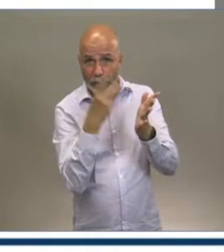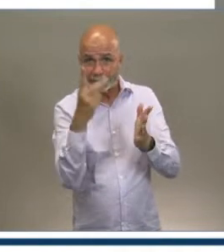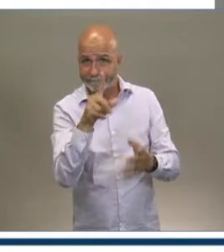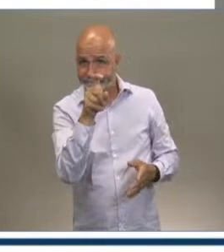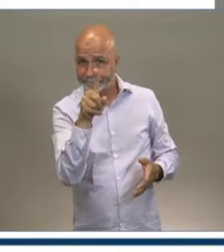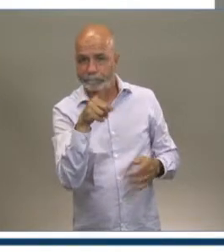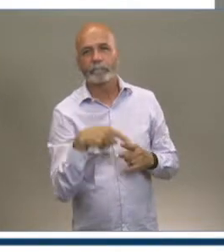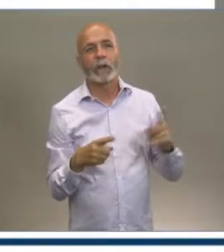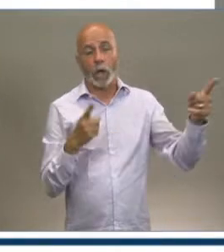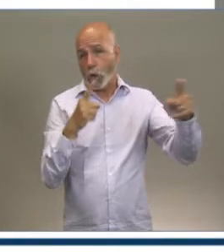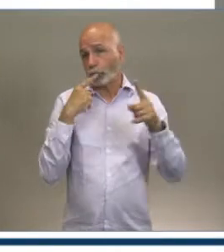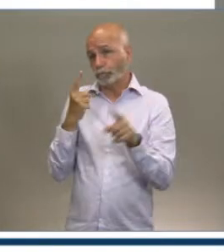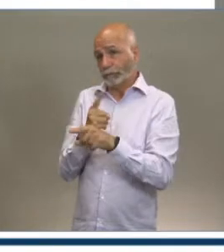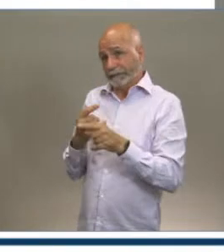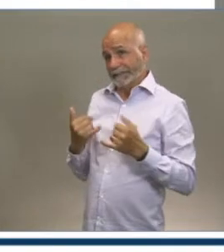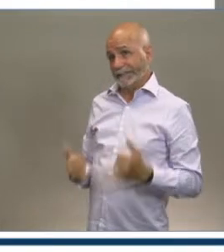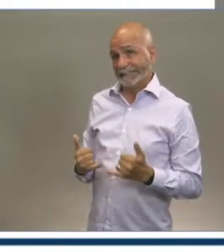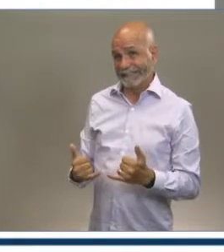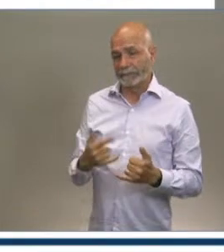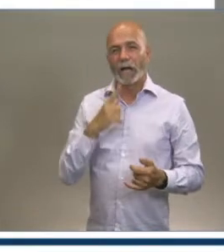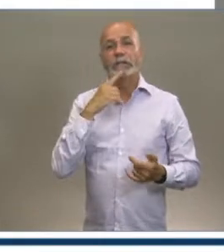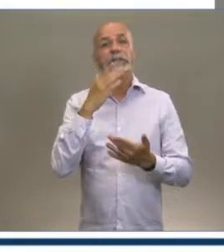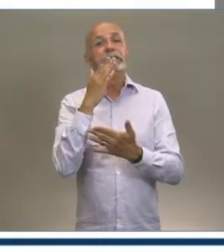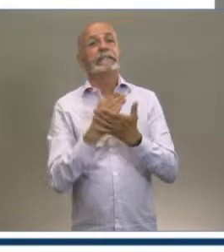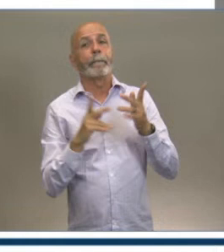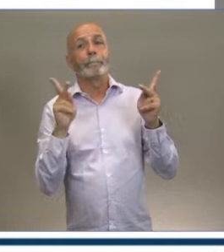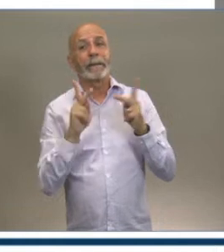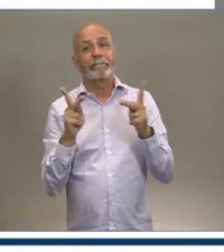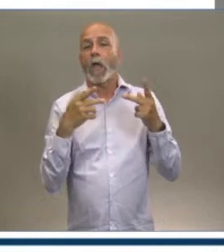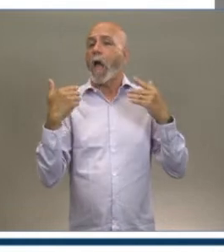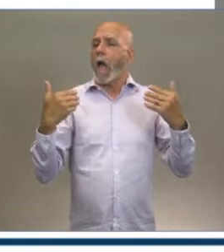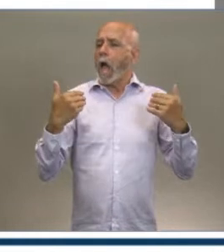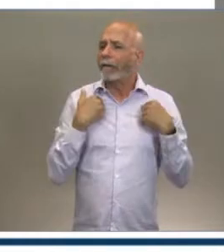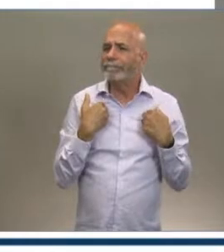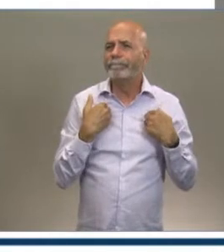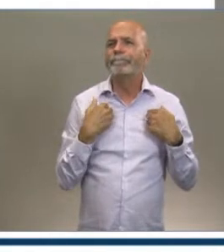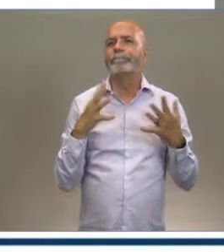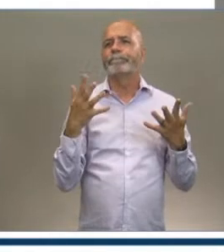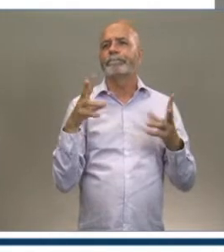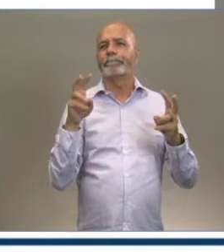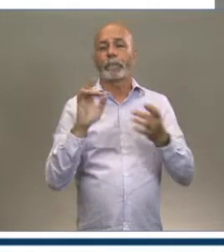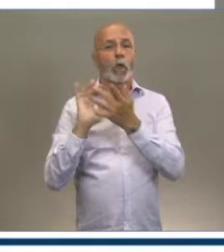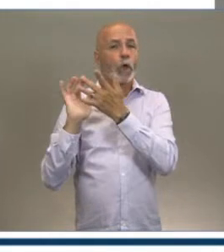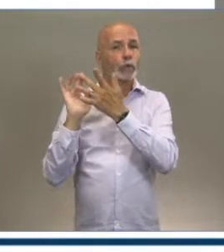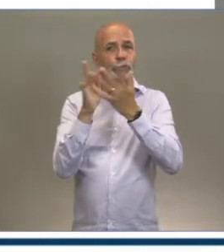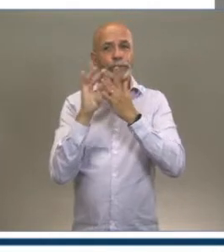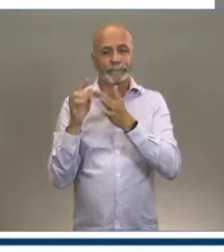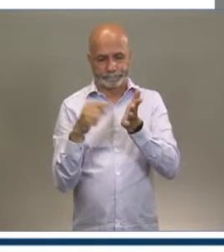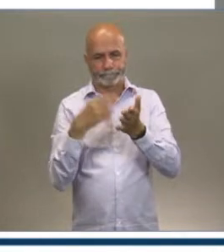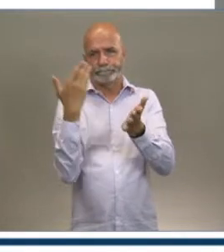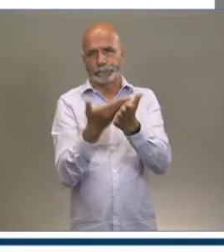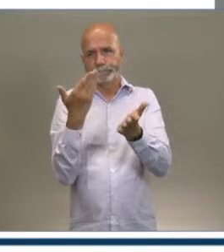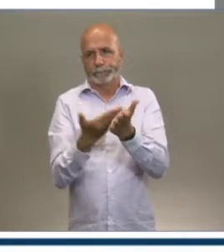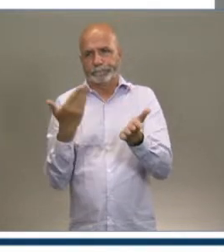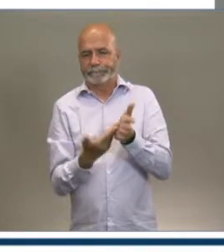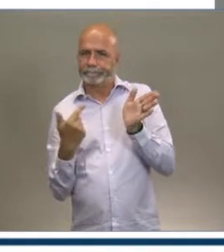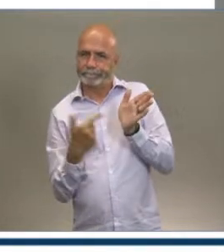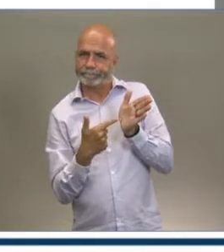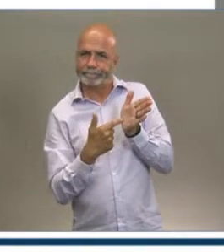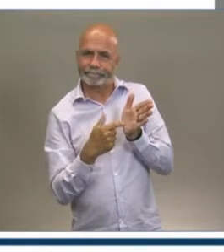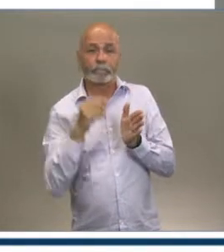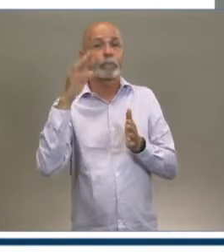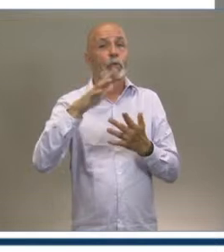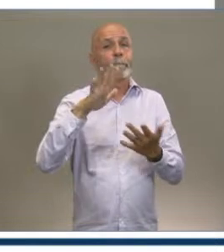giving some form, whether it's a piece of paper or some electronic information that you can use. That is your proof